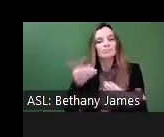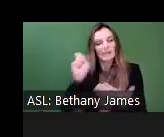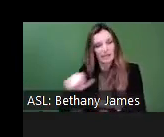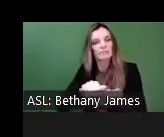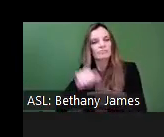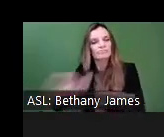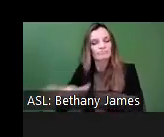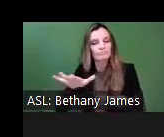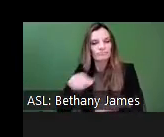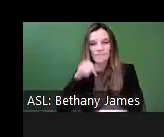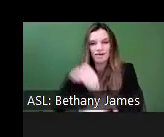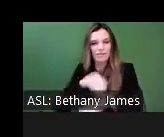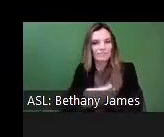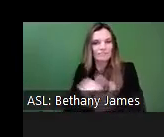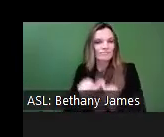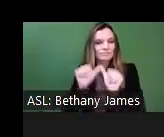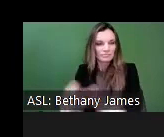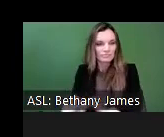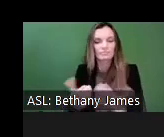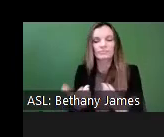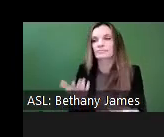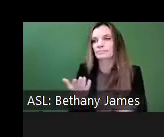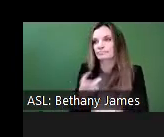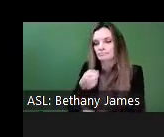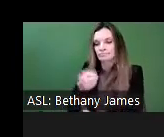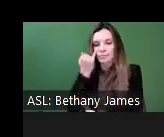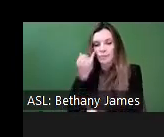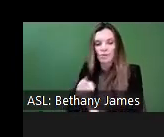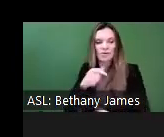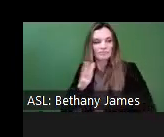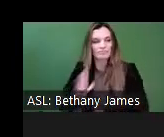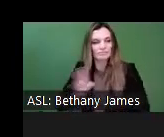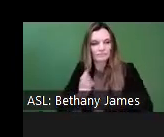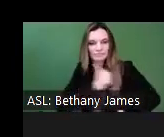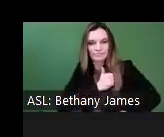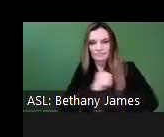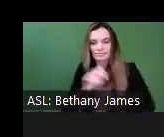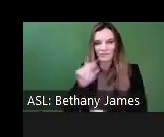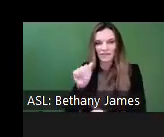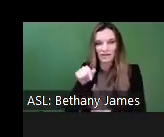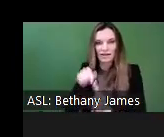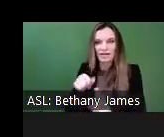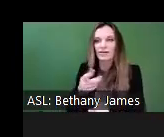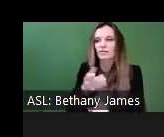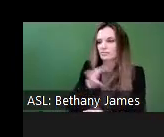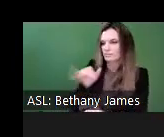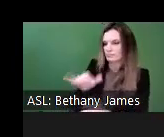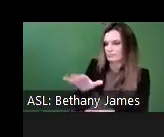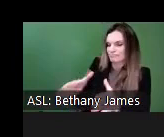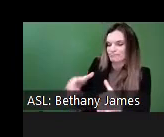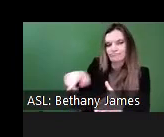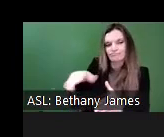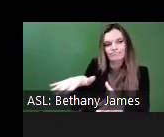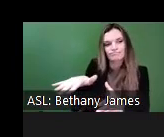people that are veterans or that have convictions for drug, realizing that that population may